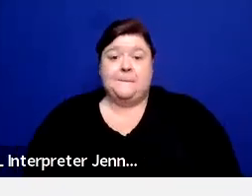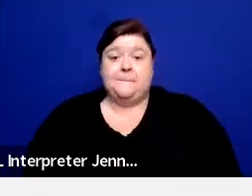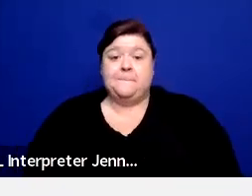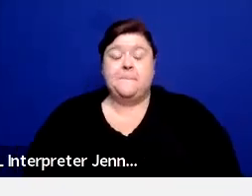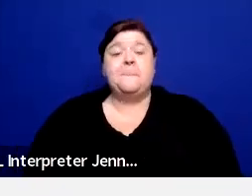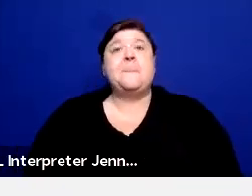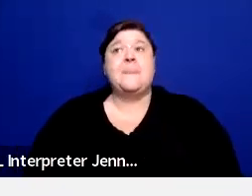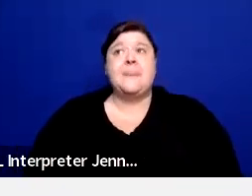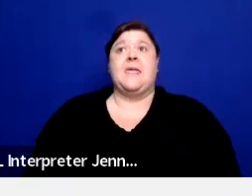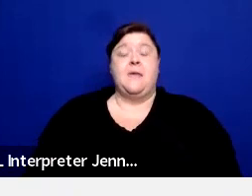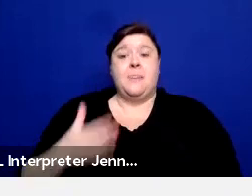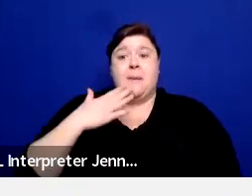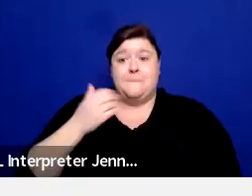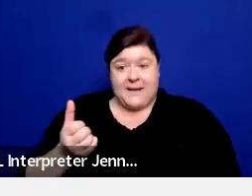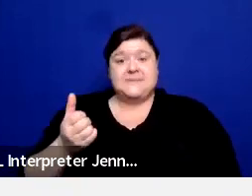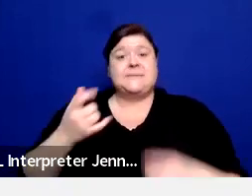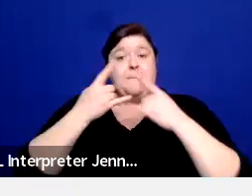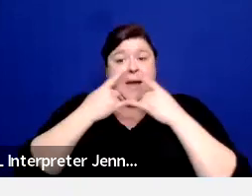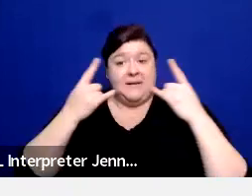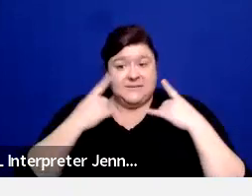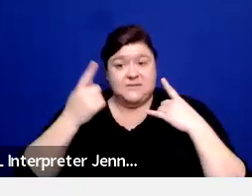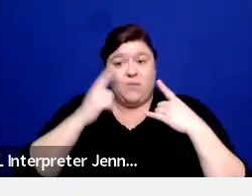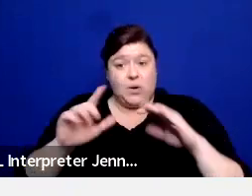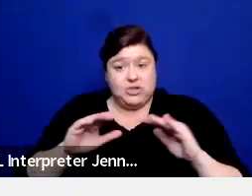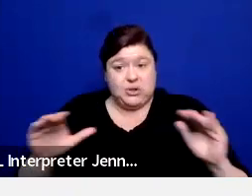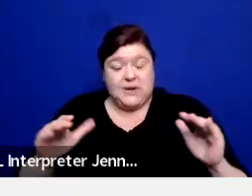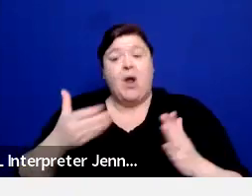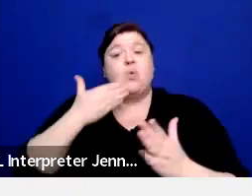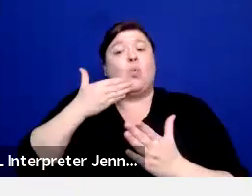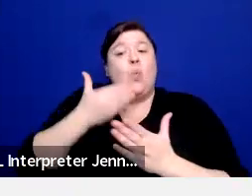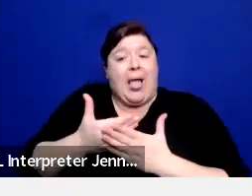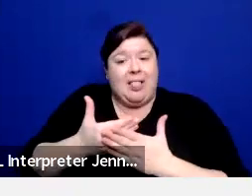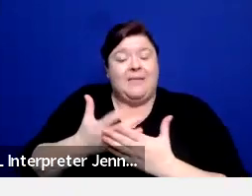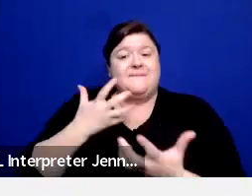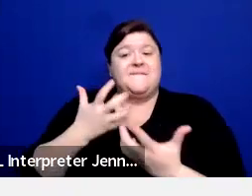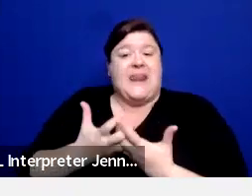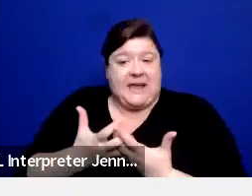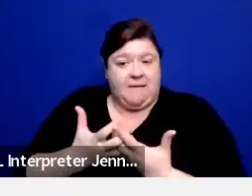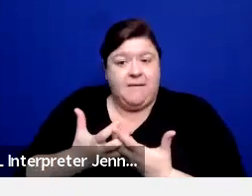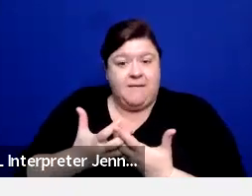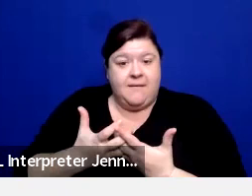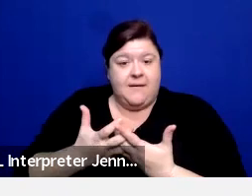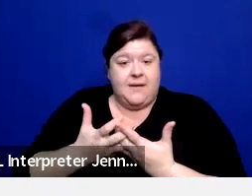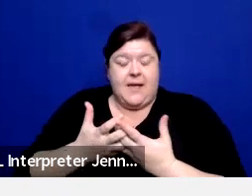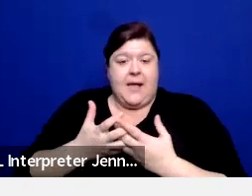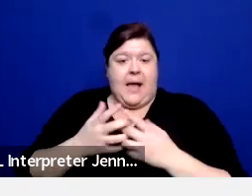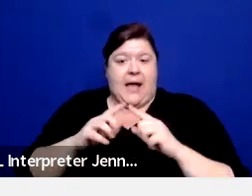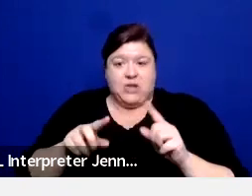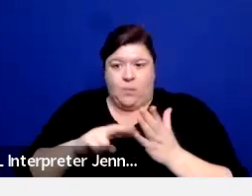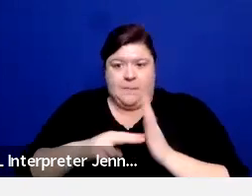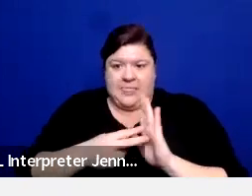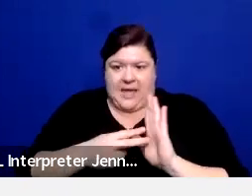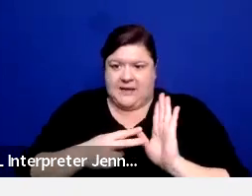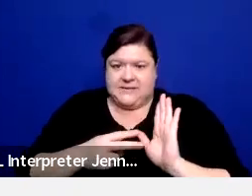The best masks are well-fitting masks that the children will wear. And I don't mean that glibly at all. That a mask